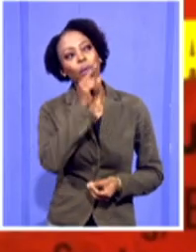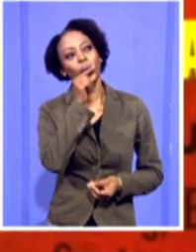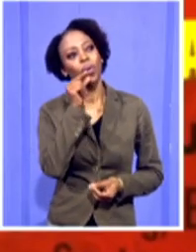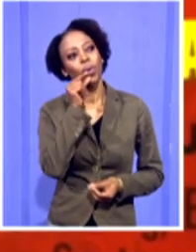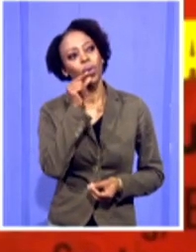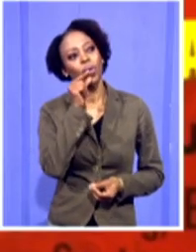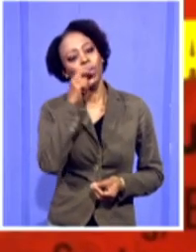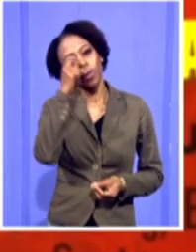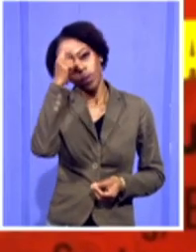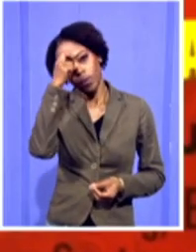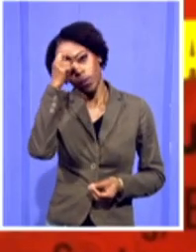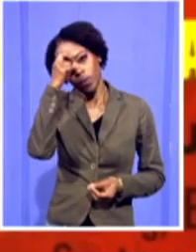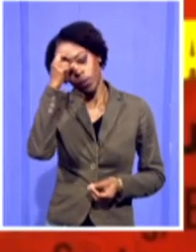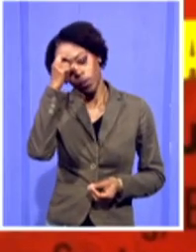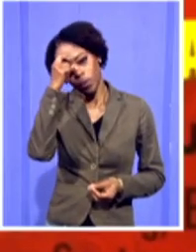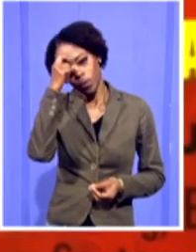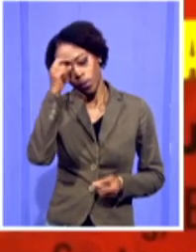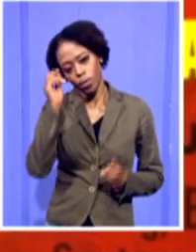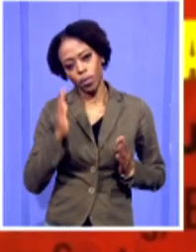intellectual humility,